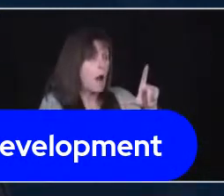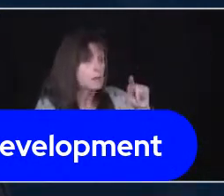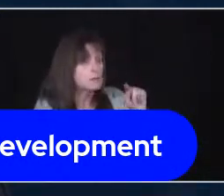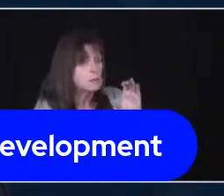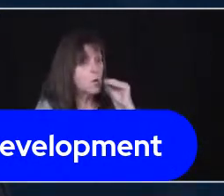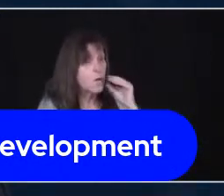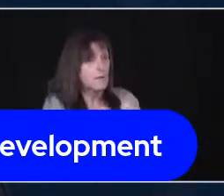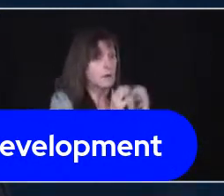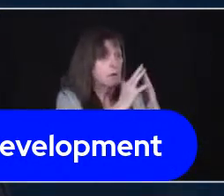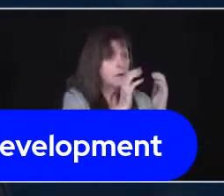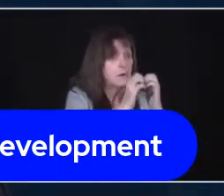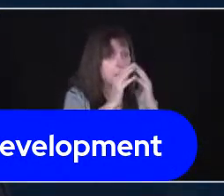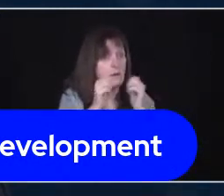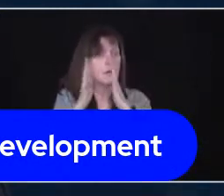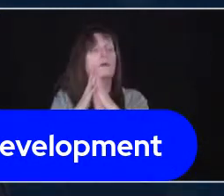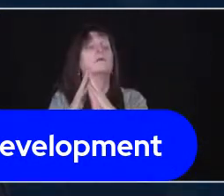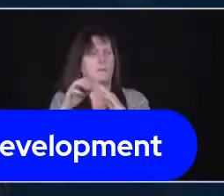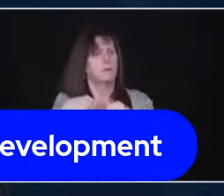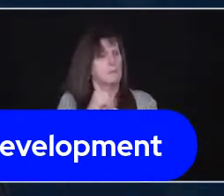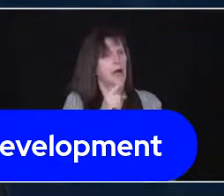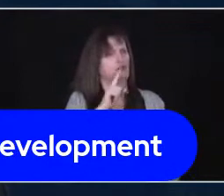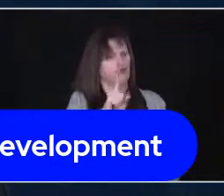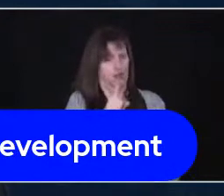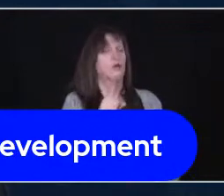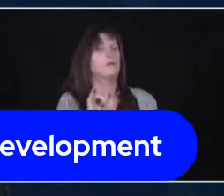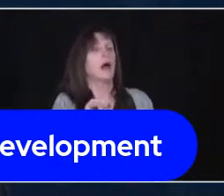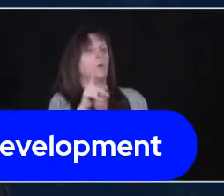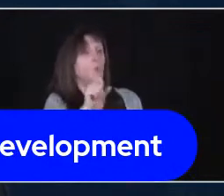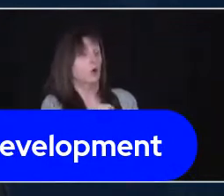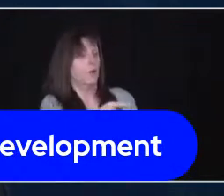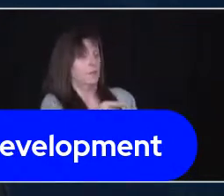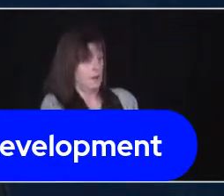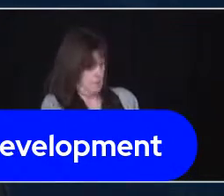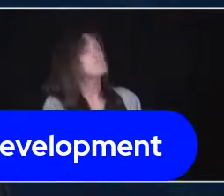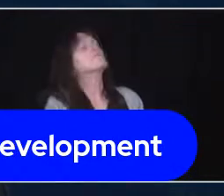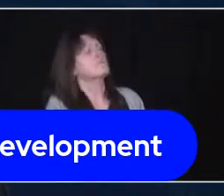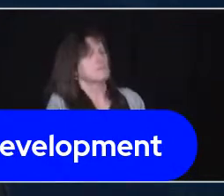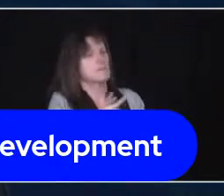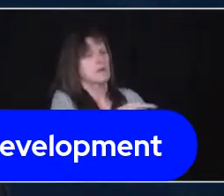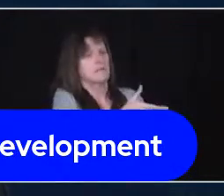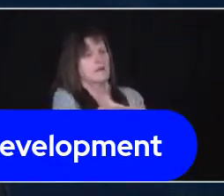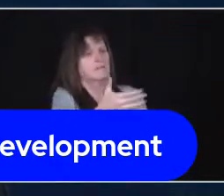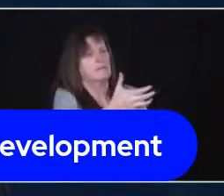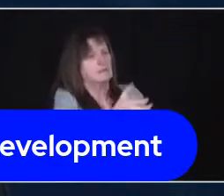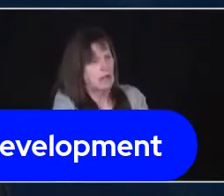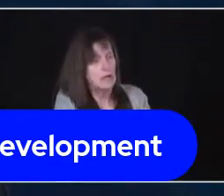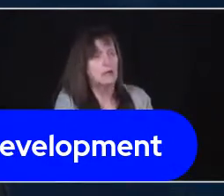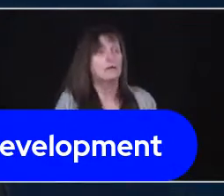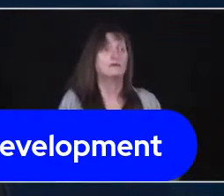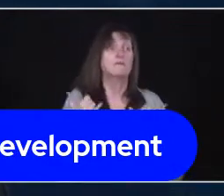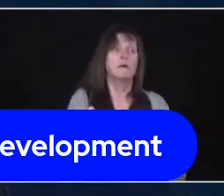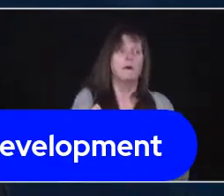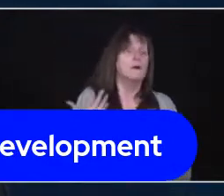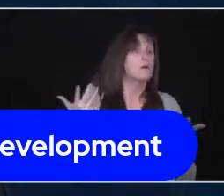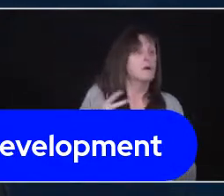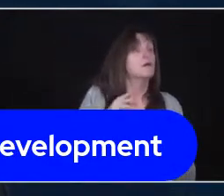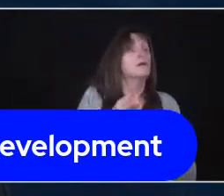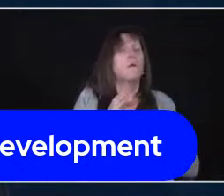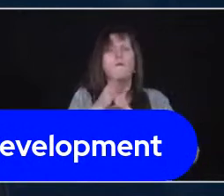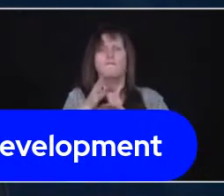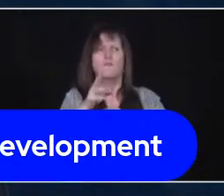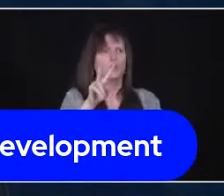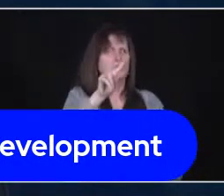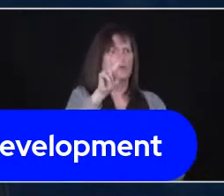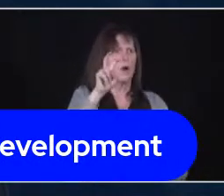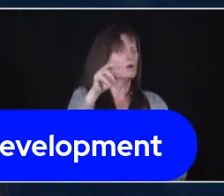being kept safe. Starting today, over 200 inspectors are visiting more than 1,300 construction